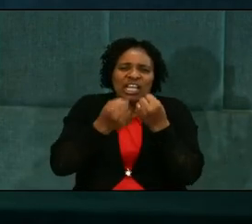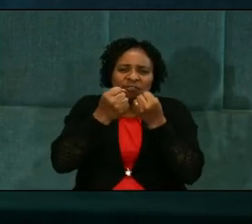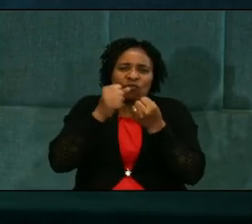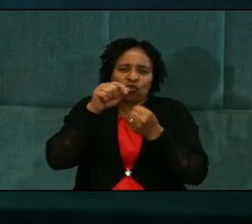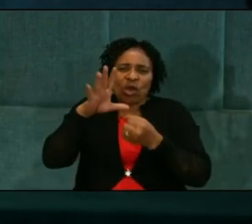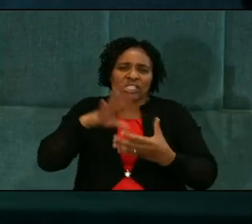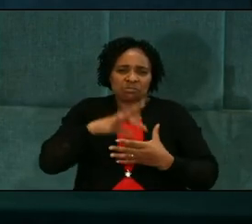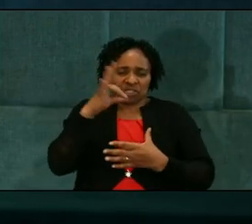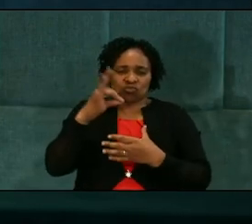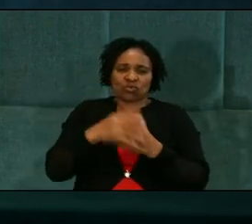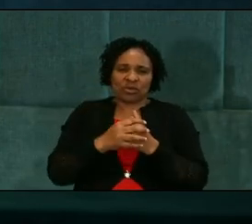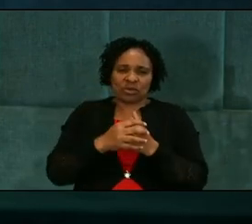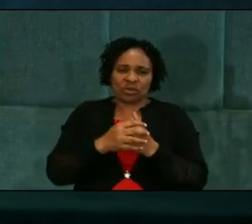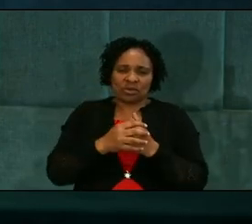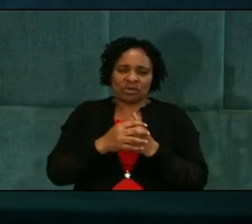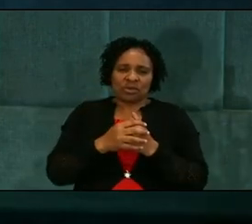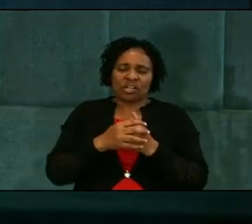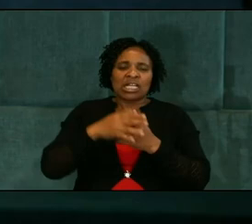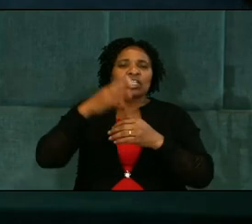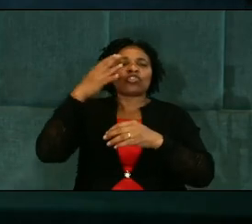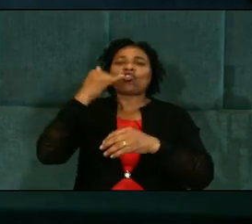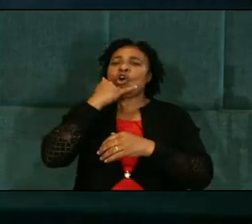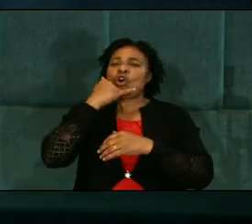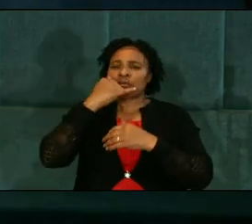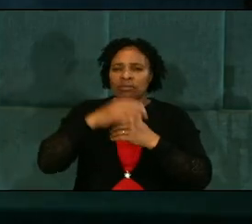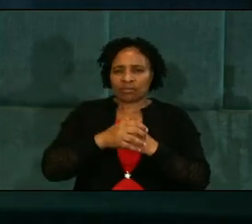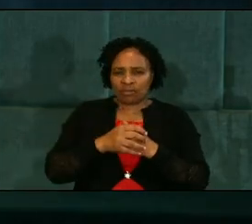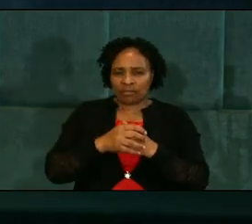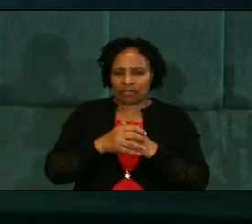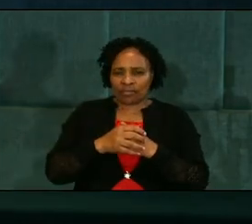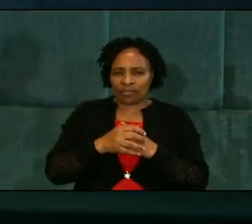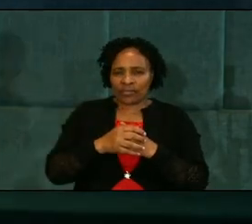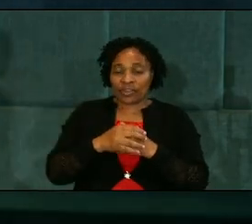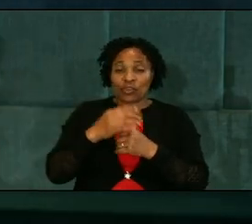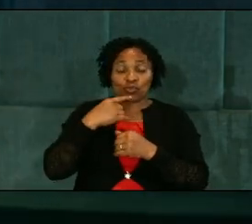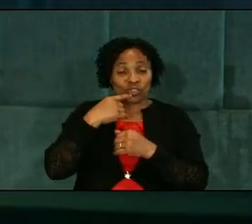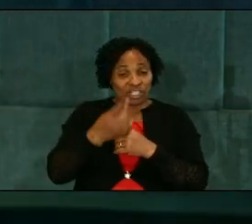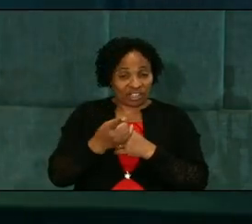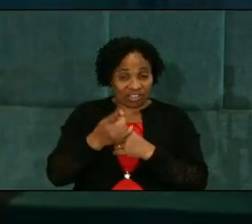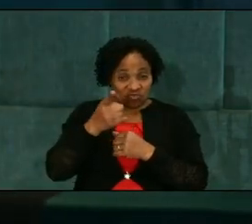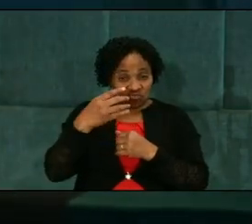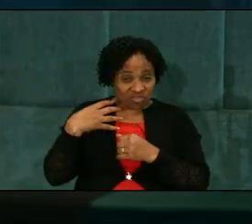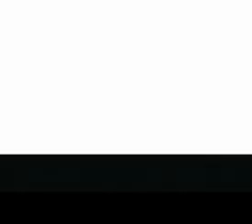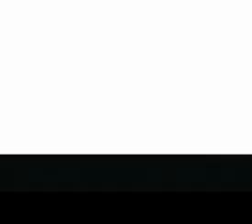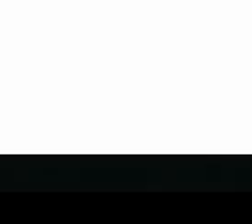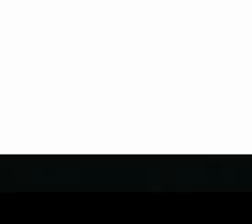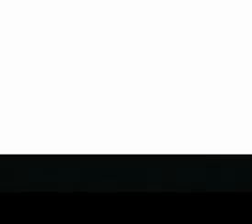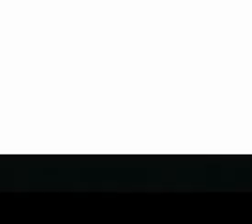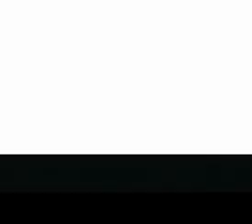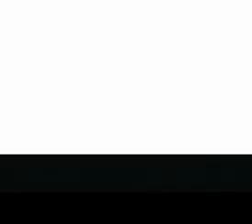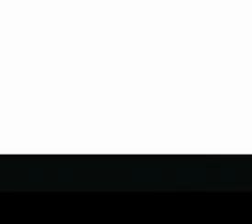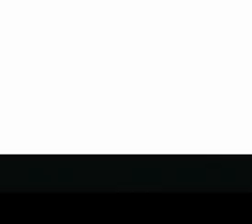spiritual security you have is false. It's false. You say you're rich.